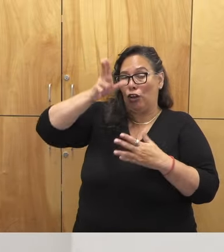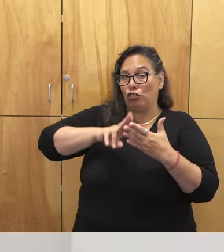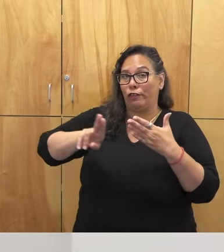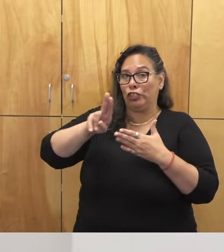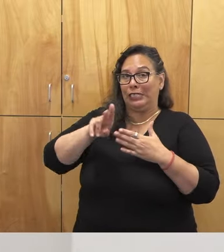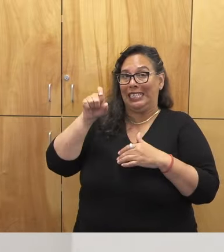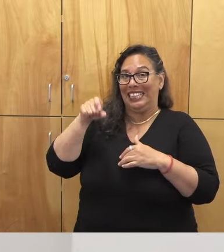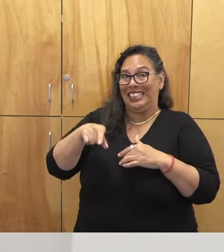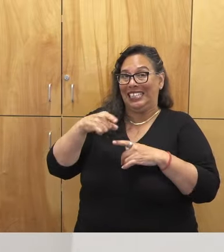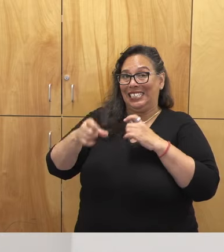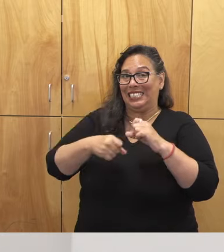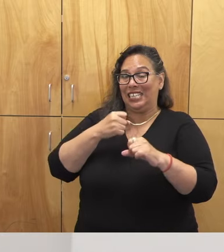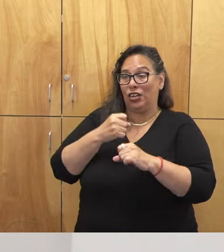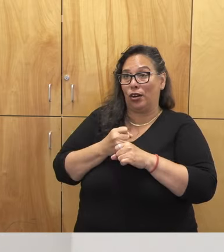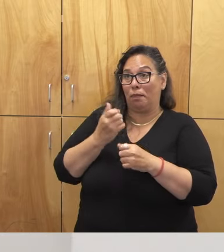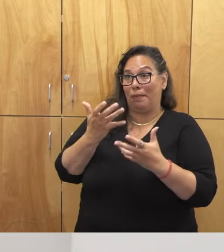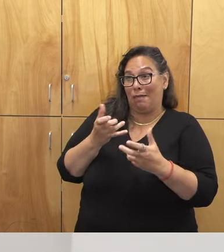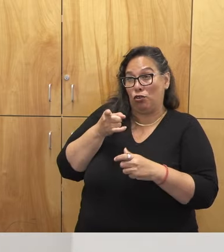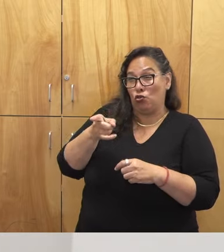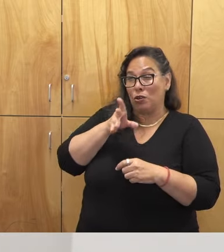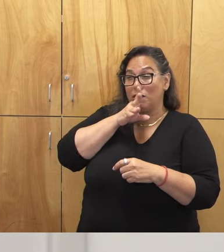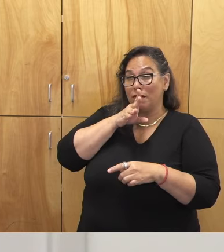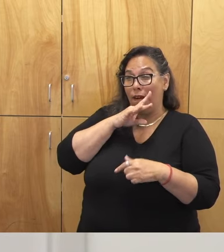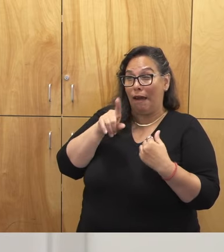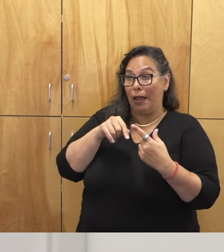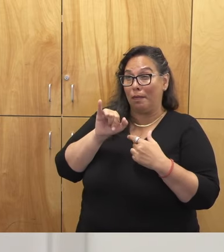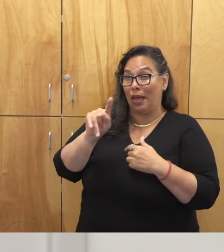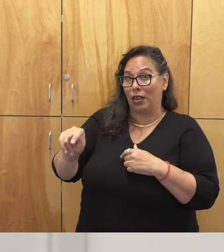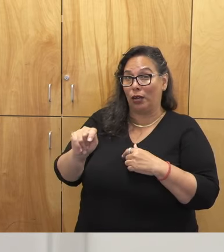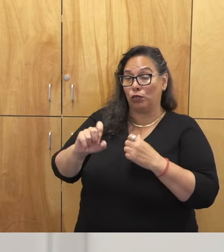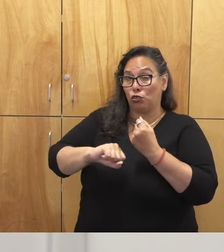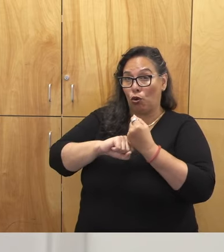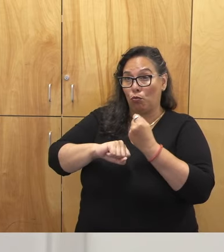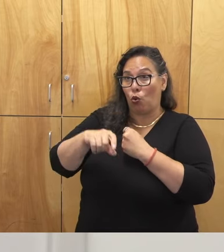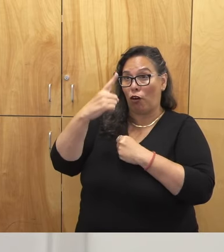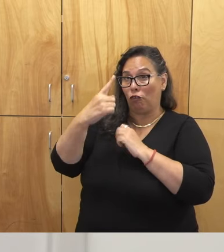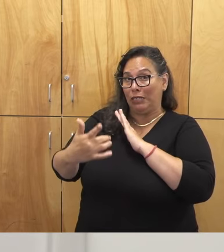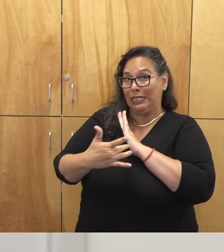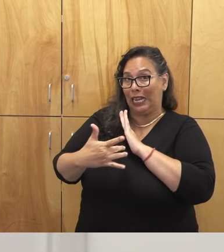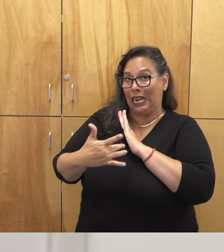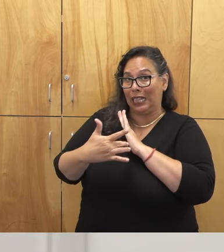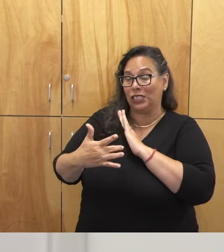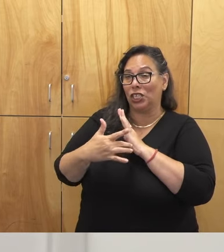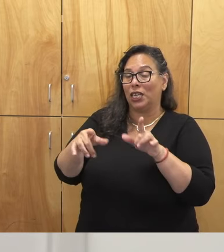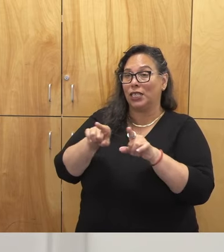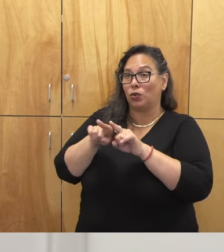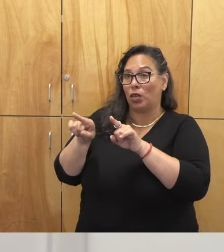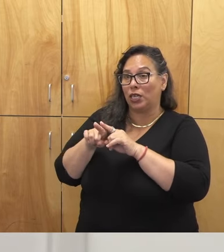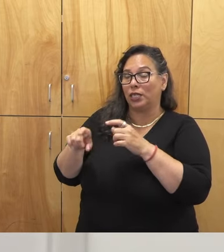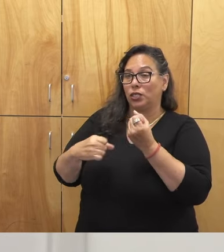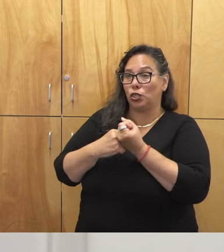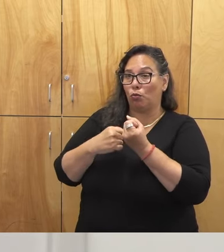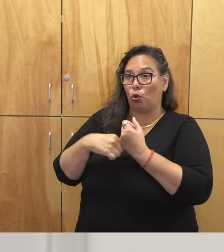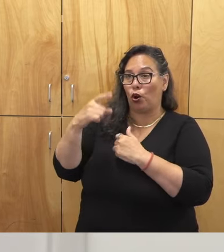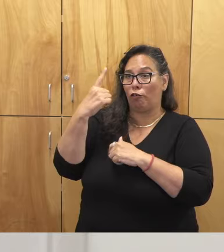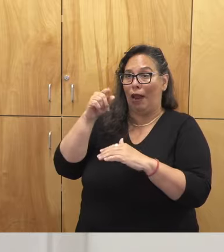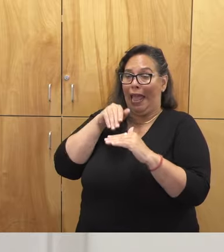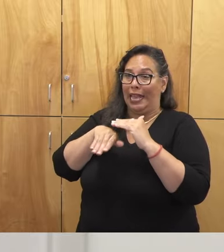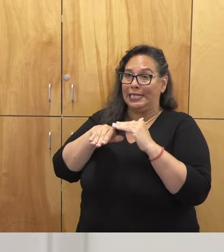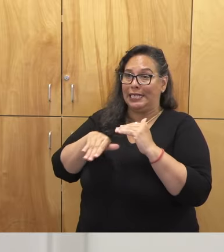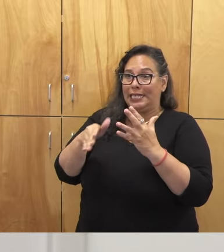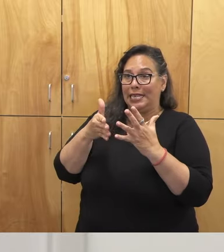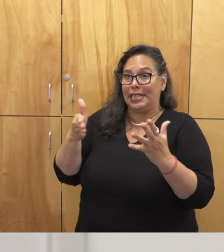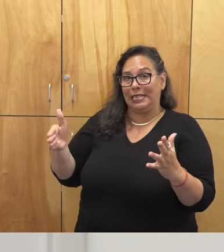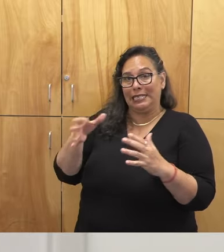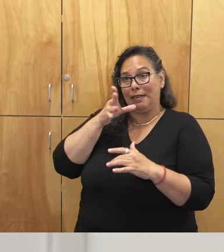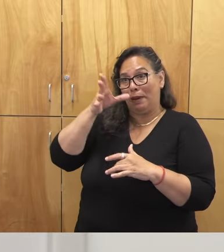and maybe Dr. Madrigal, you can speak to it. There was a support for technology as well as support for accessing things that a